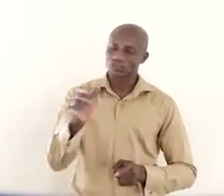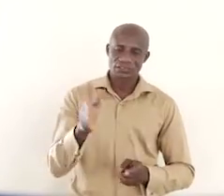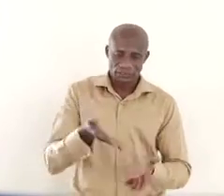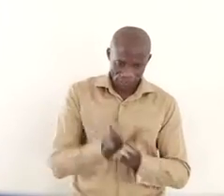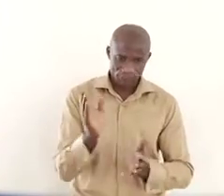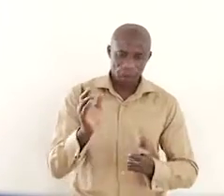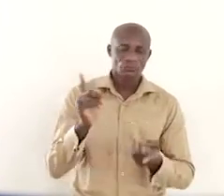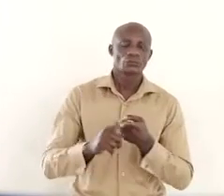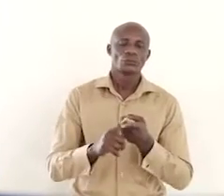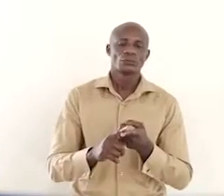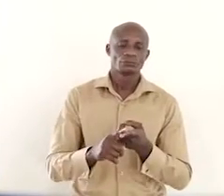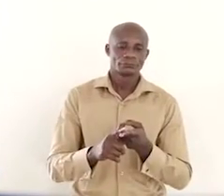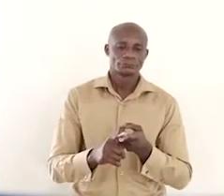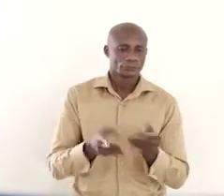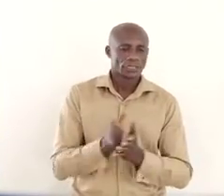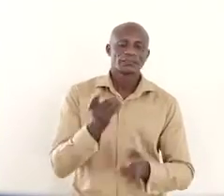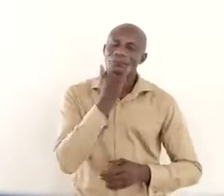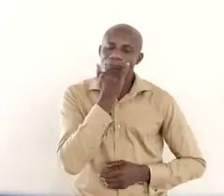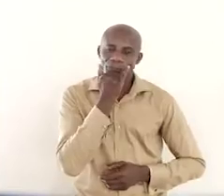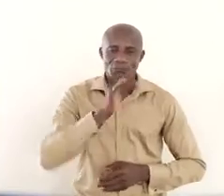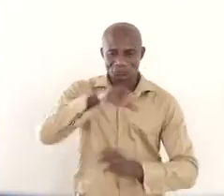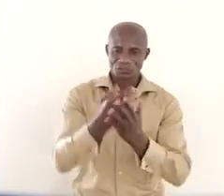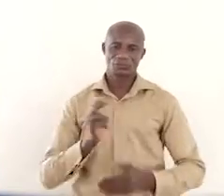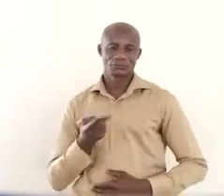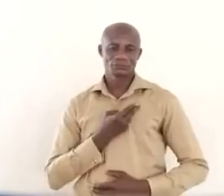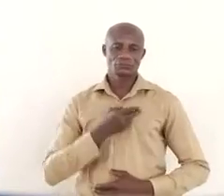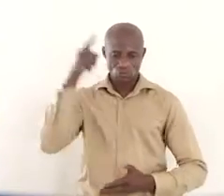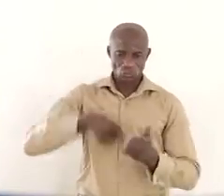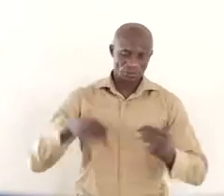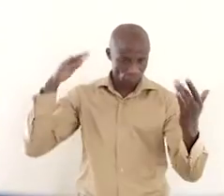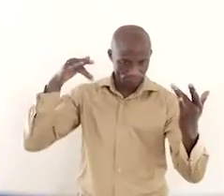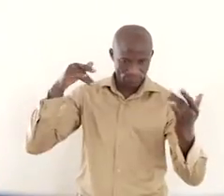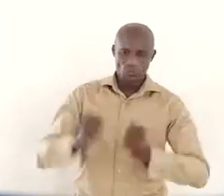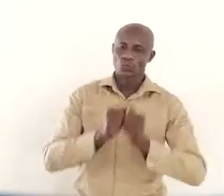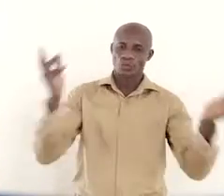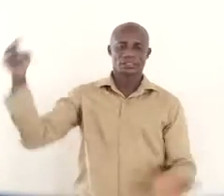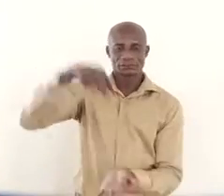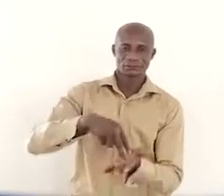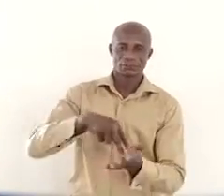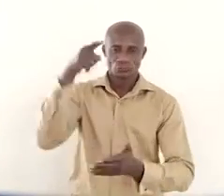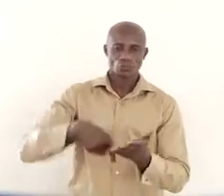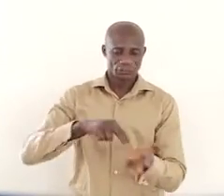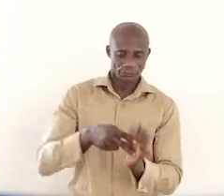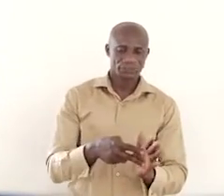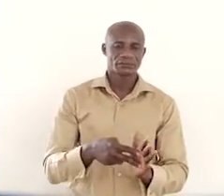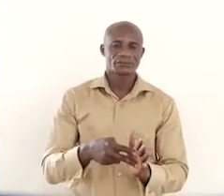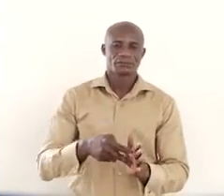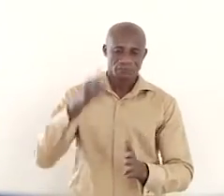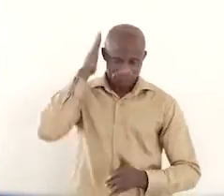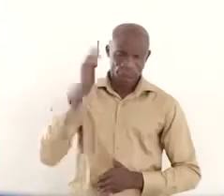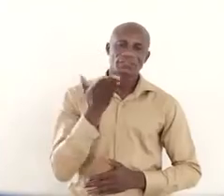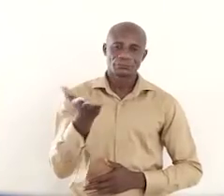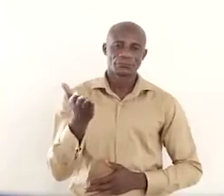happened to right the wrong, then the rest of us, what hope? Without the resurrection, what meaning will there